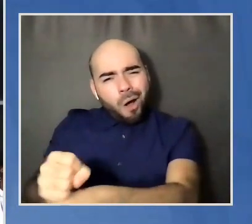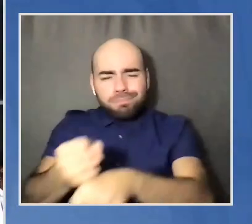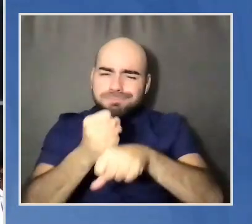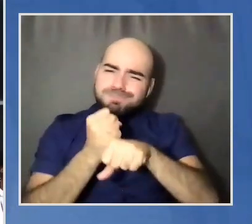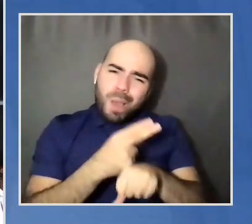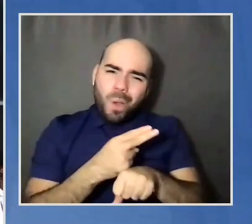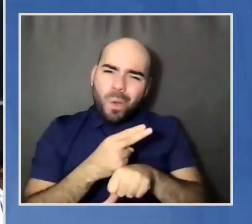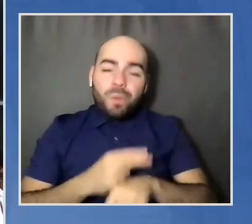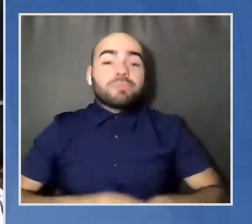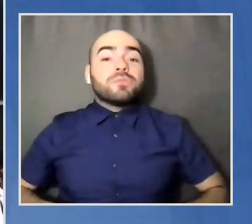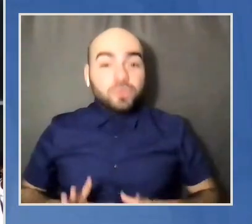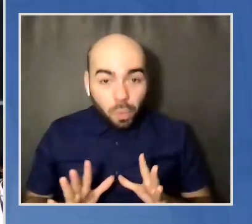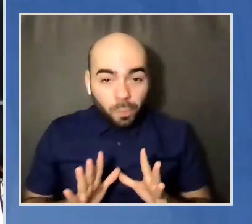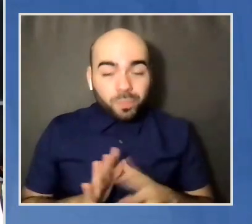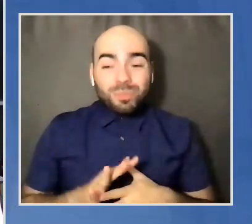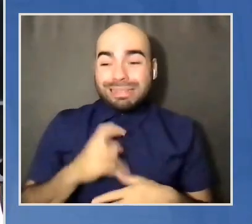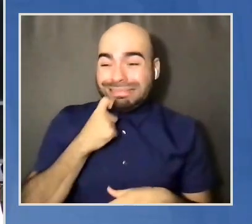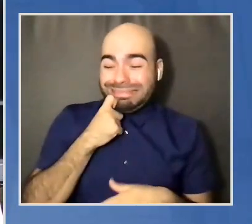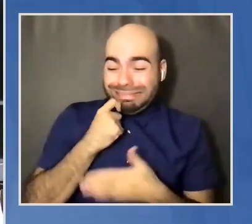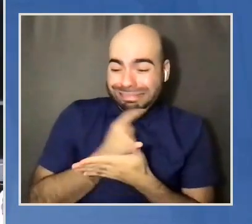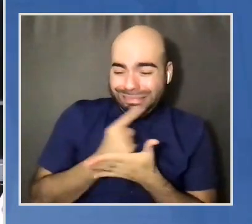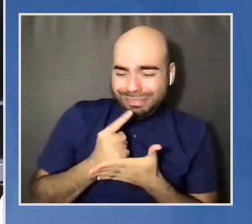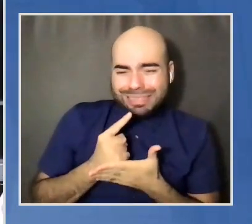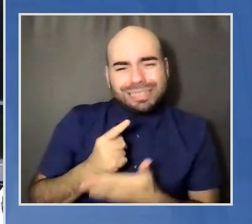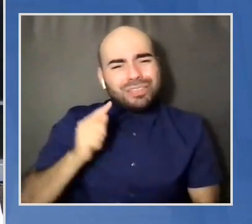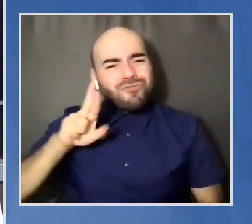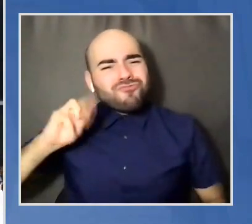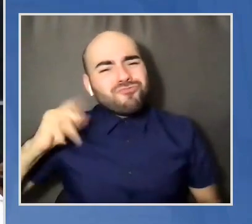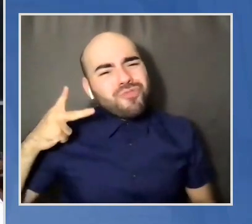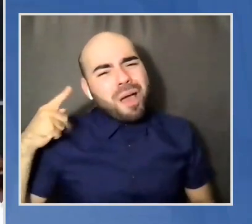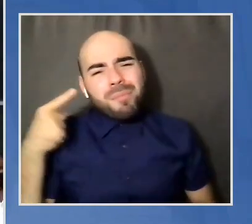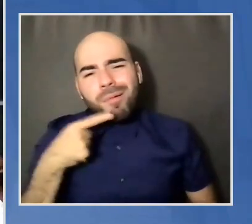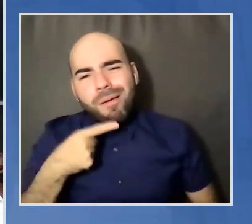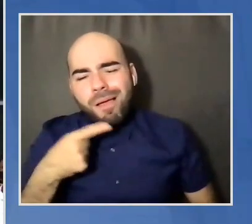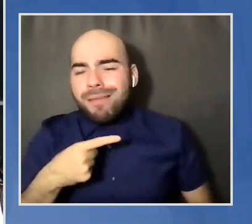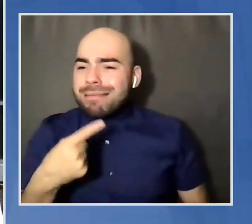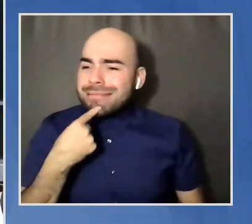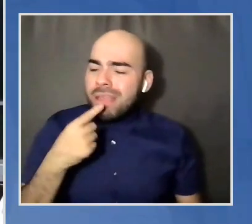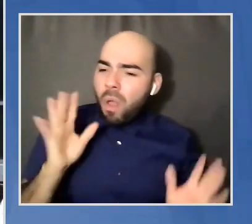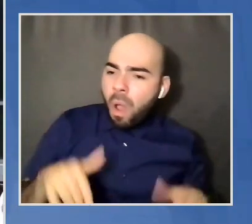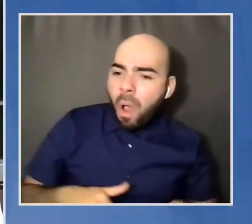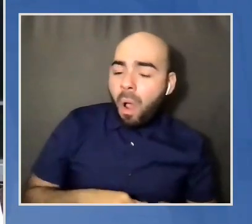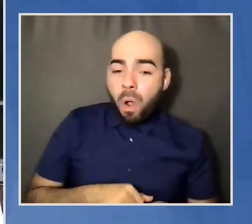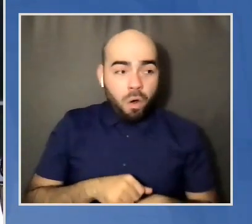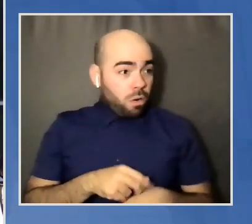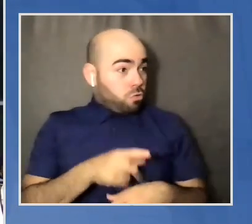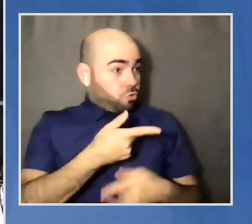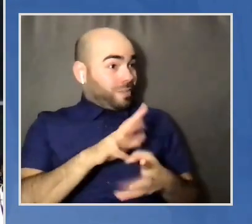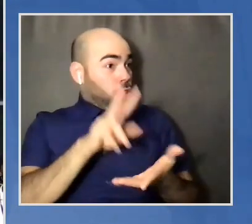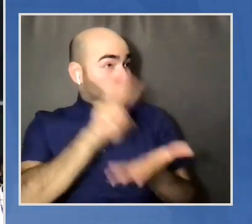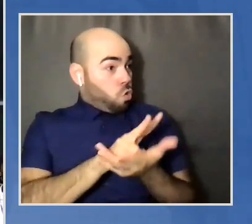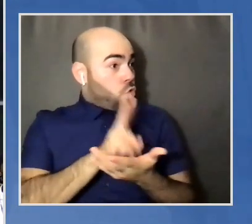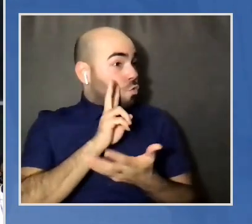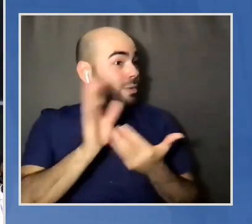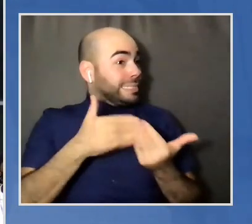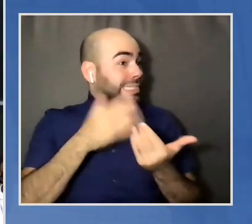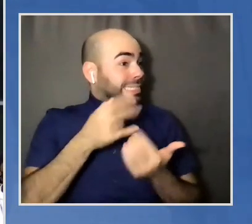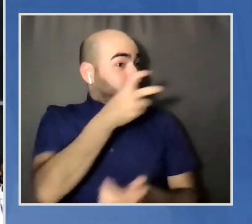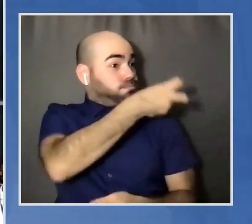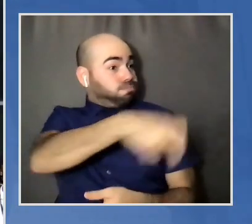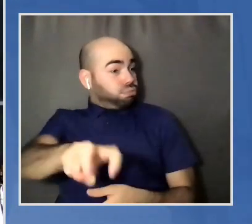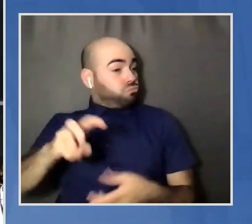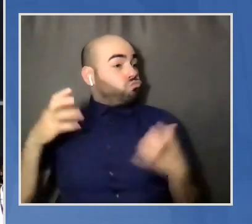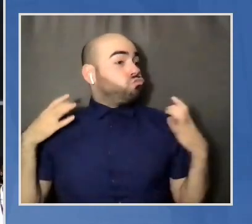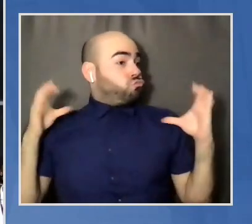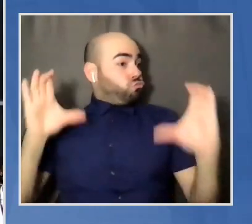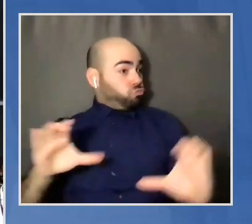Now, just this past week, he had the nerve to refuse to commit to a peaceful transfer of power. That's not who